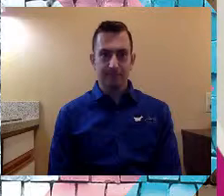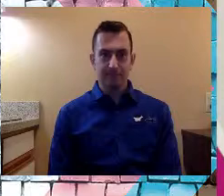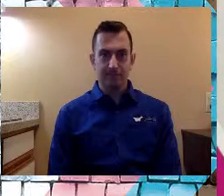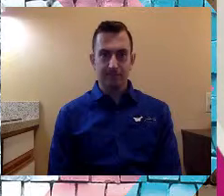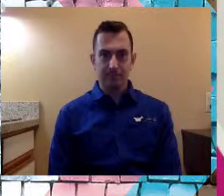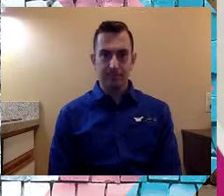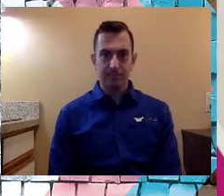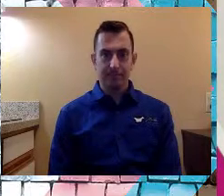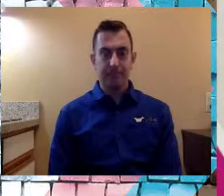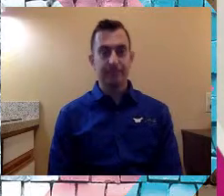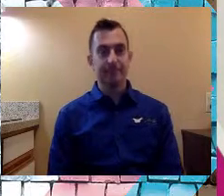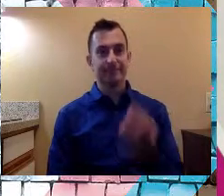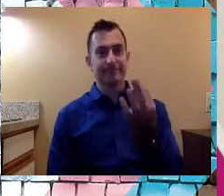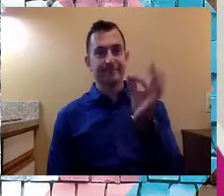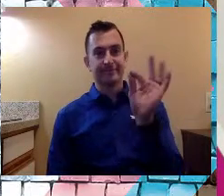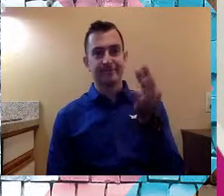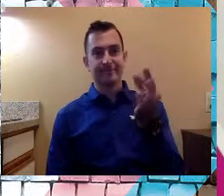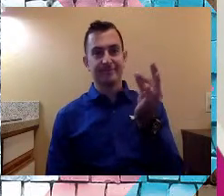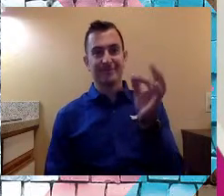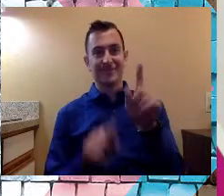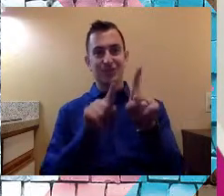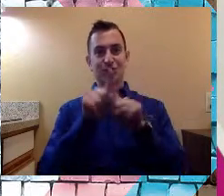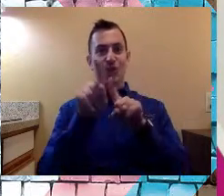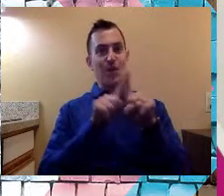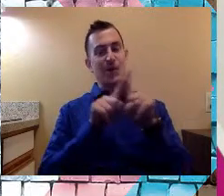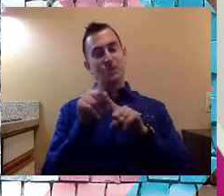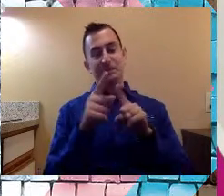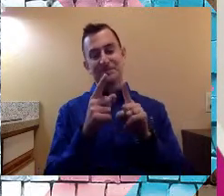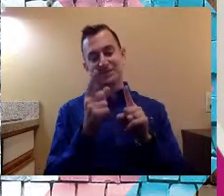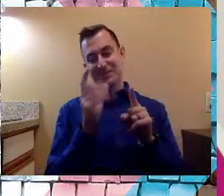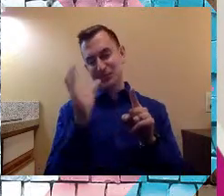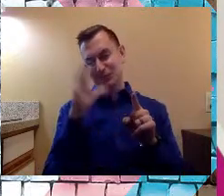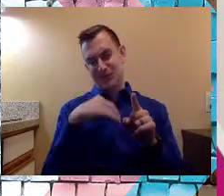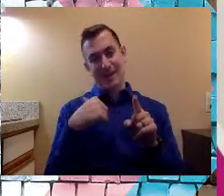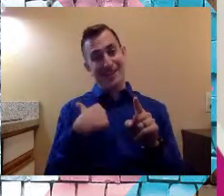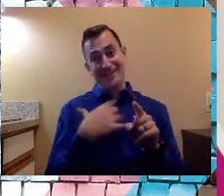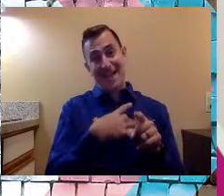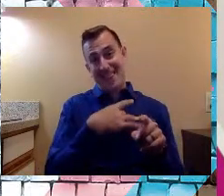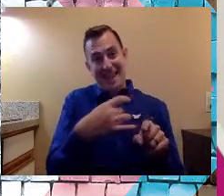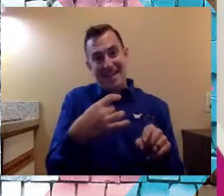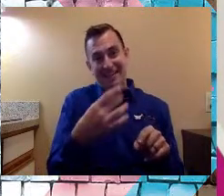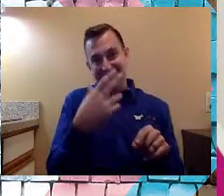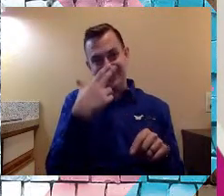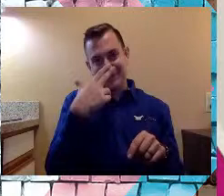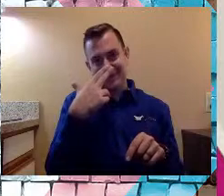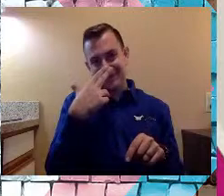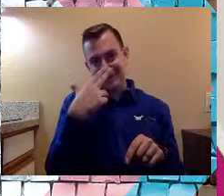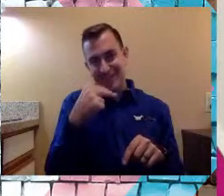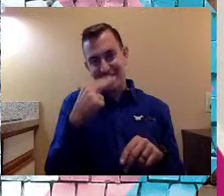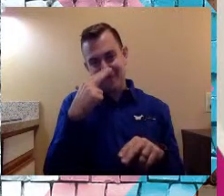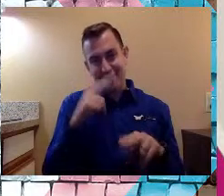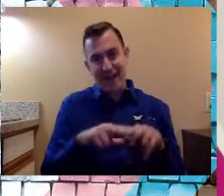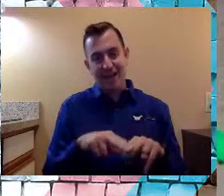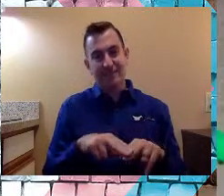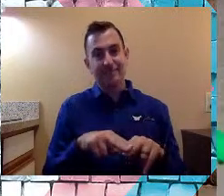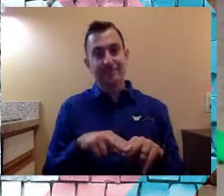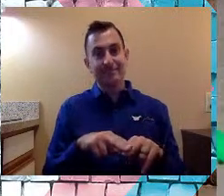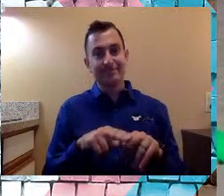Once you're finished cutting out your star, mine's a little wacky, but I like it that way. You're gonna grab your tape,